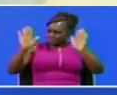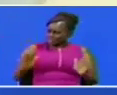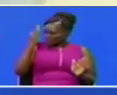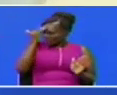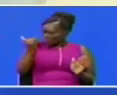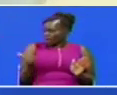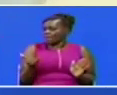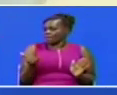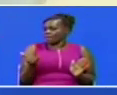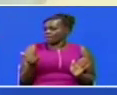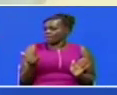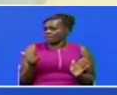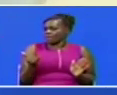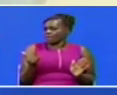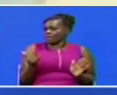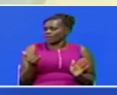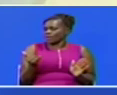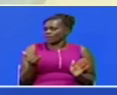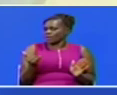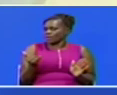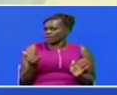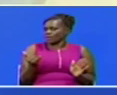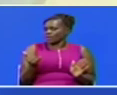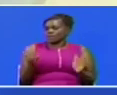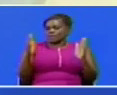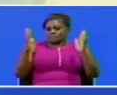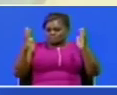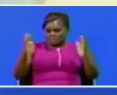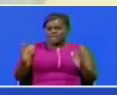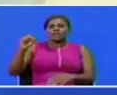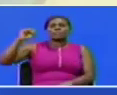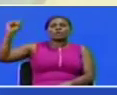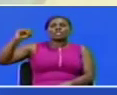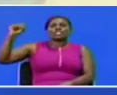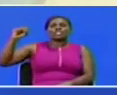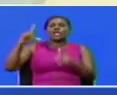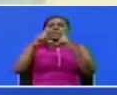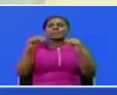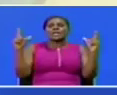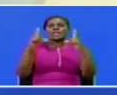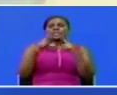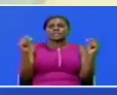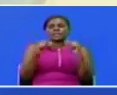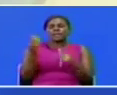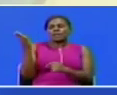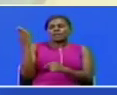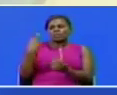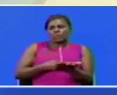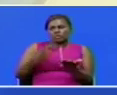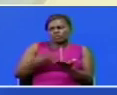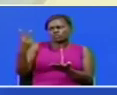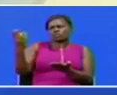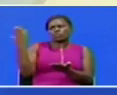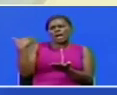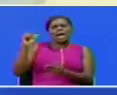comeback for Hassan Joho to Mombasa County. It has huge political connotations. There has been a huge lull in the last 2 weeks. Very